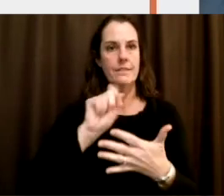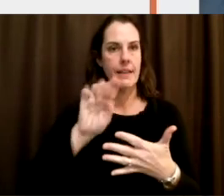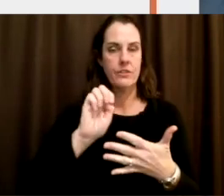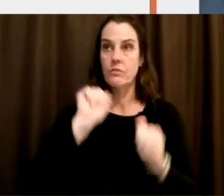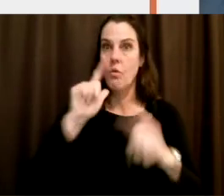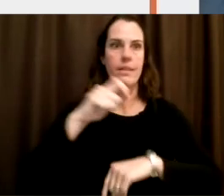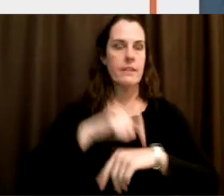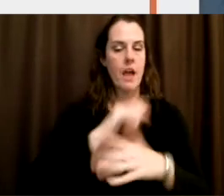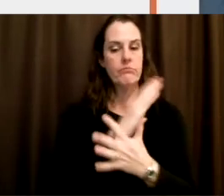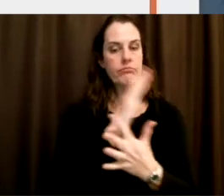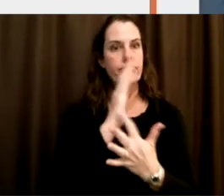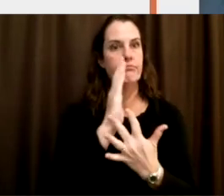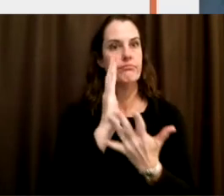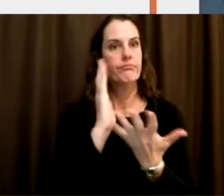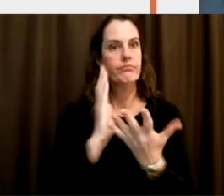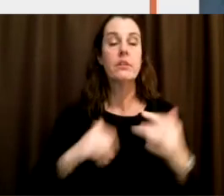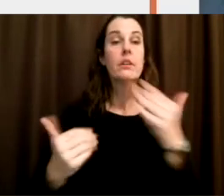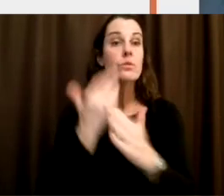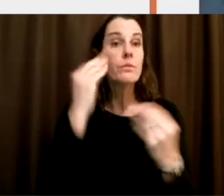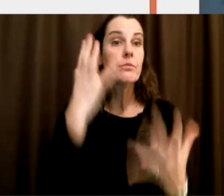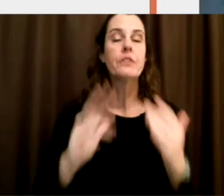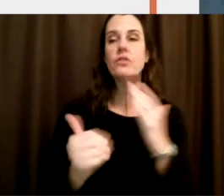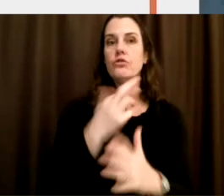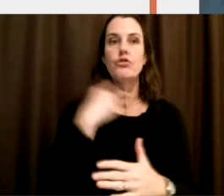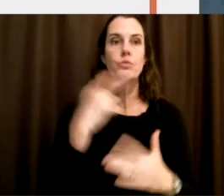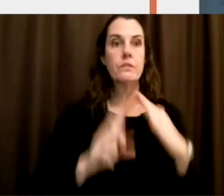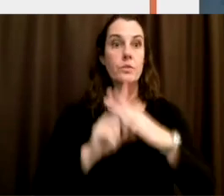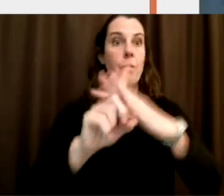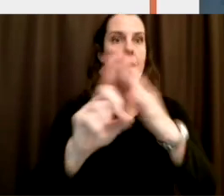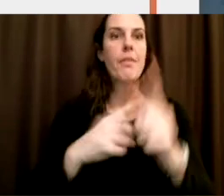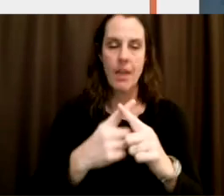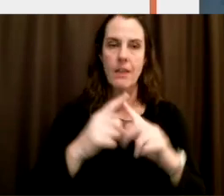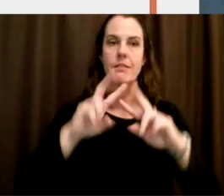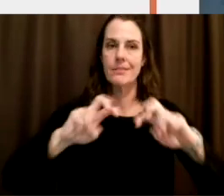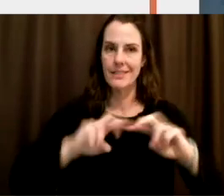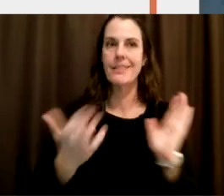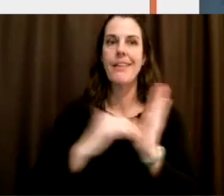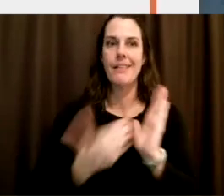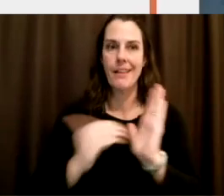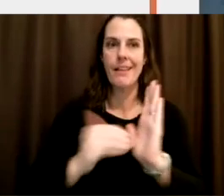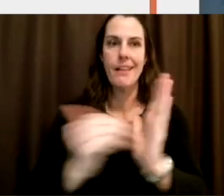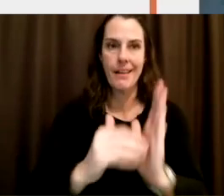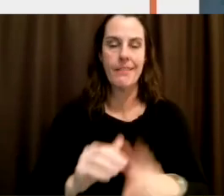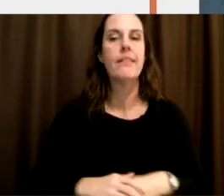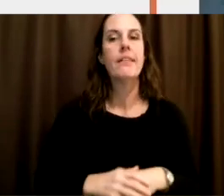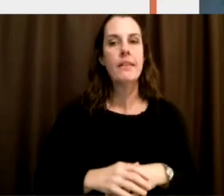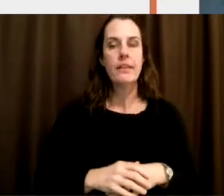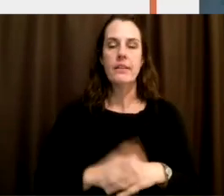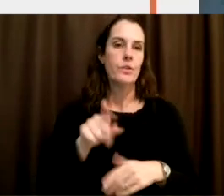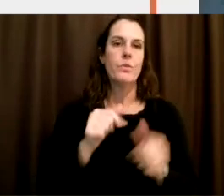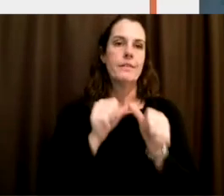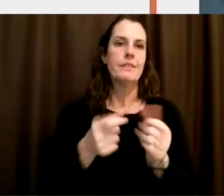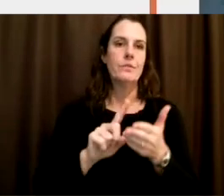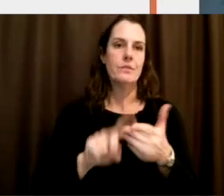new information, as new risks emerge, which is always happening, right? You're constantly assessing